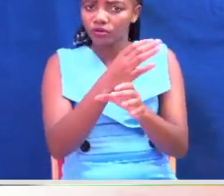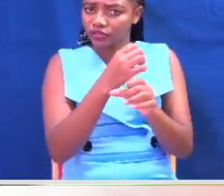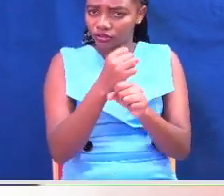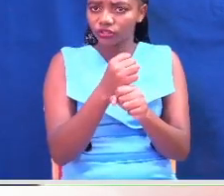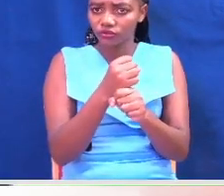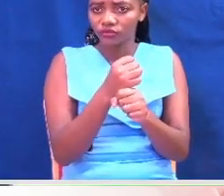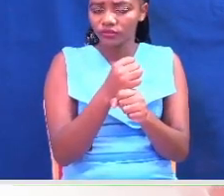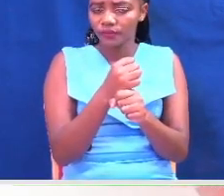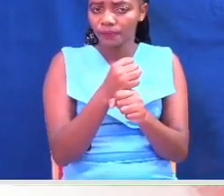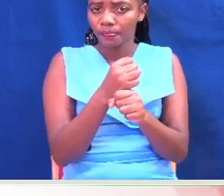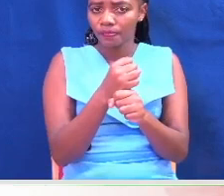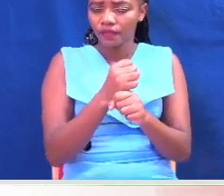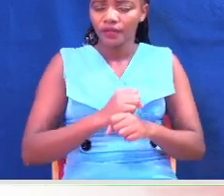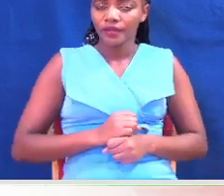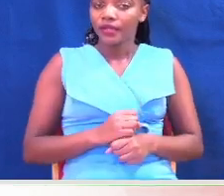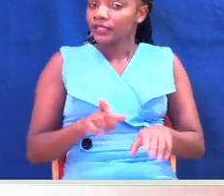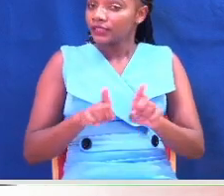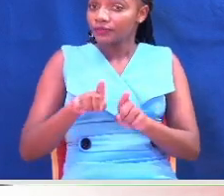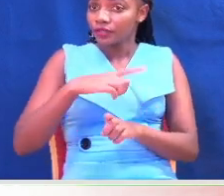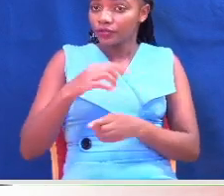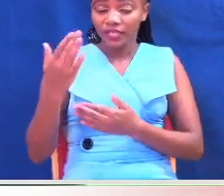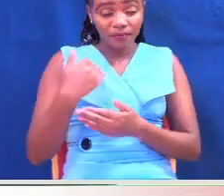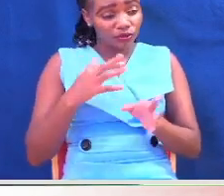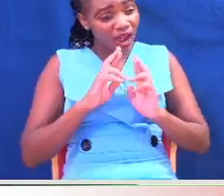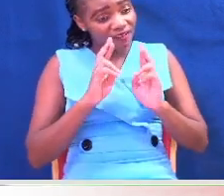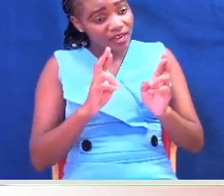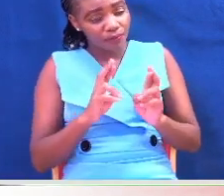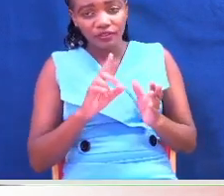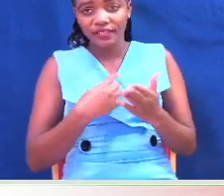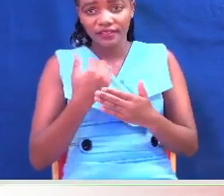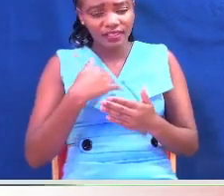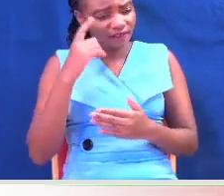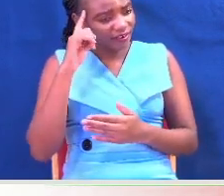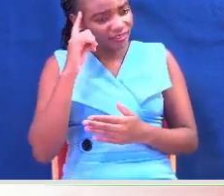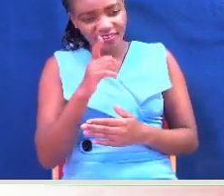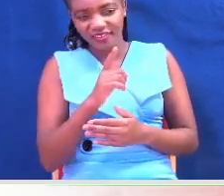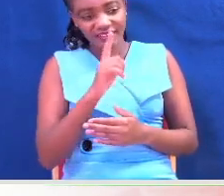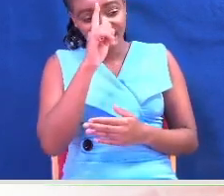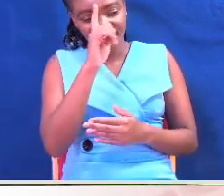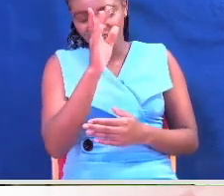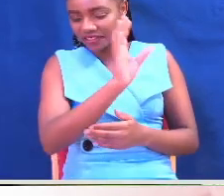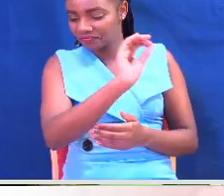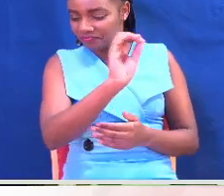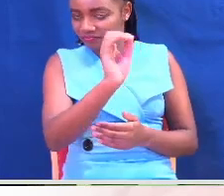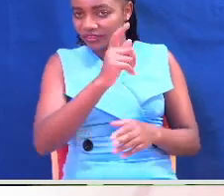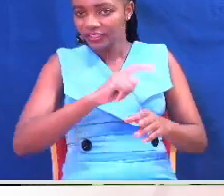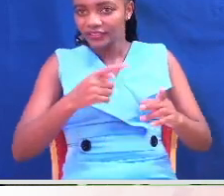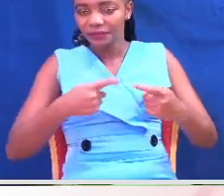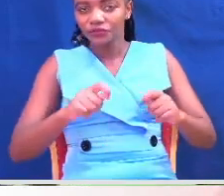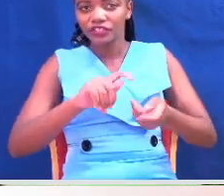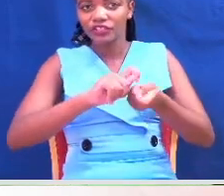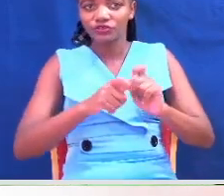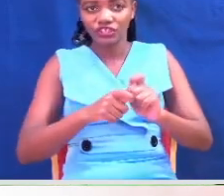framework through a newspaper report. And to me, then, that is a big joke in terms of trying to reform education in this country.